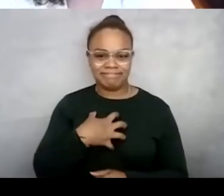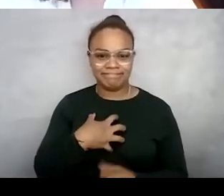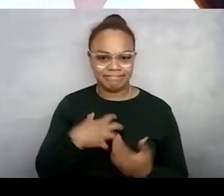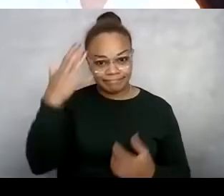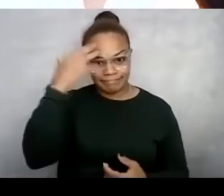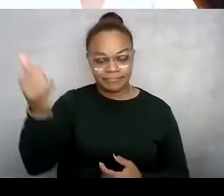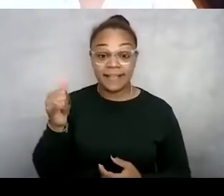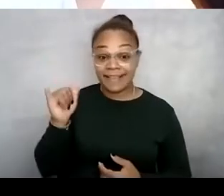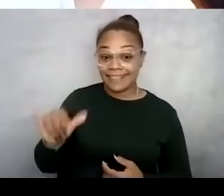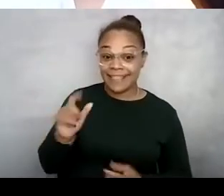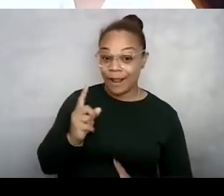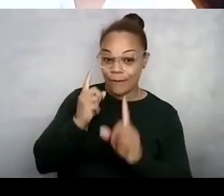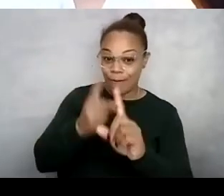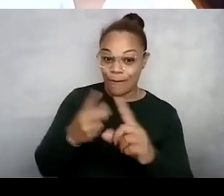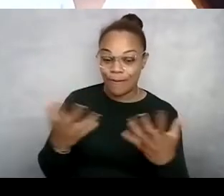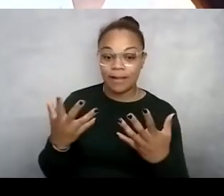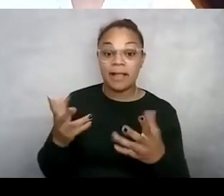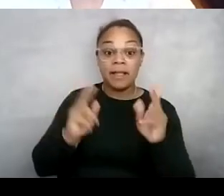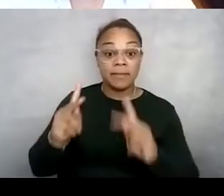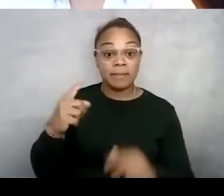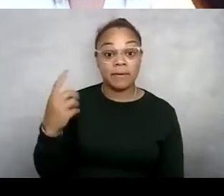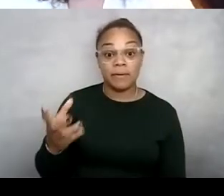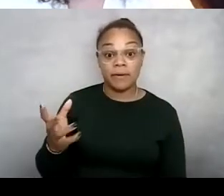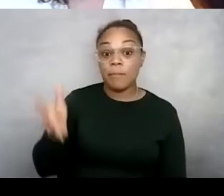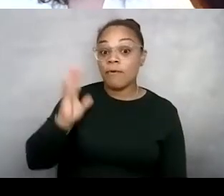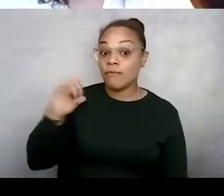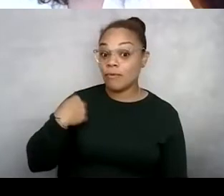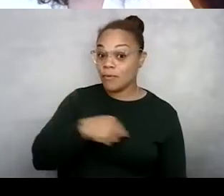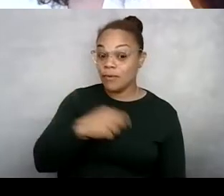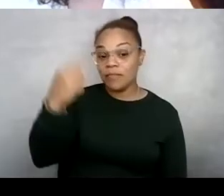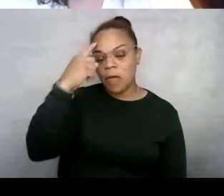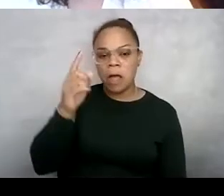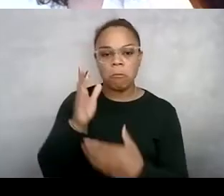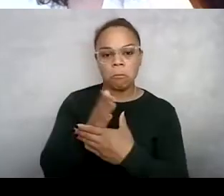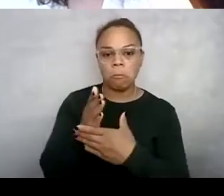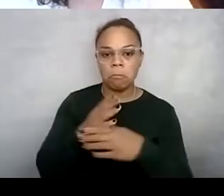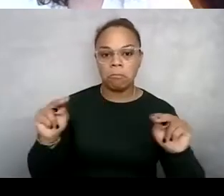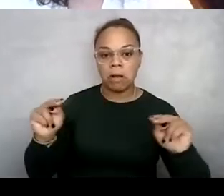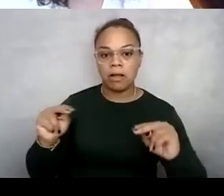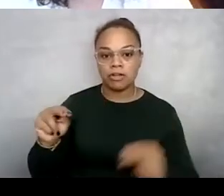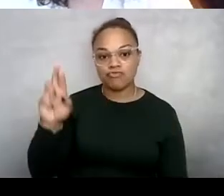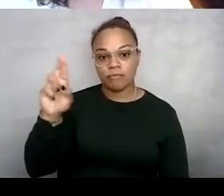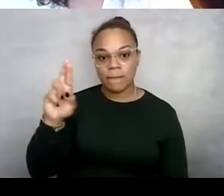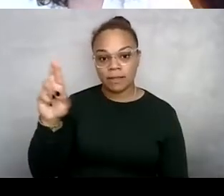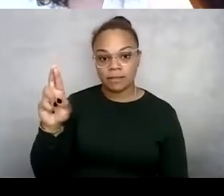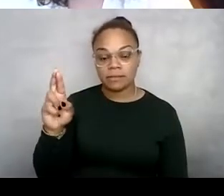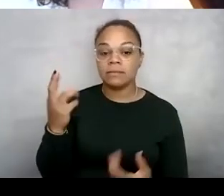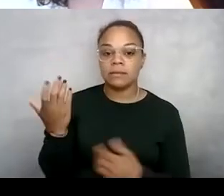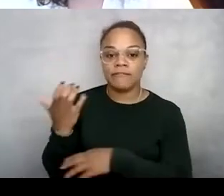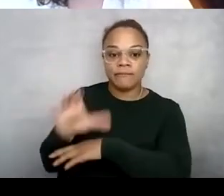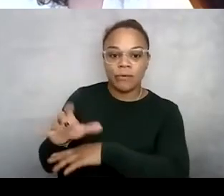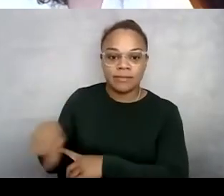to force people that we once thought of as moderate Republicans to take a stand in the culture